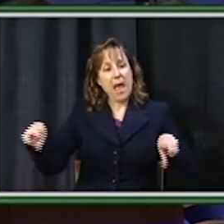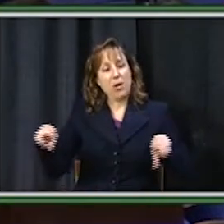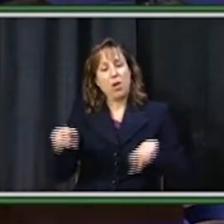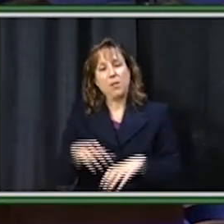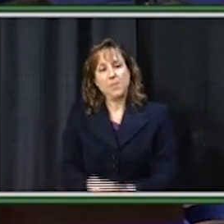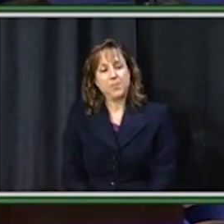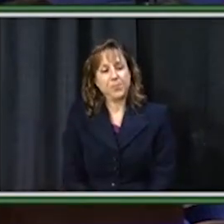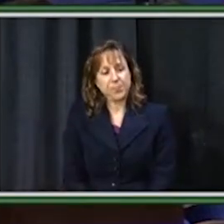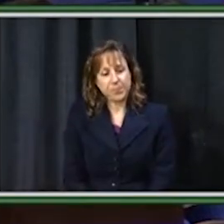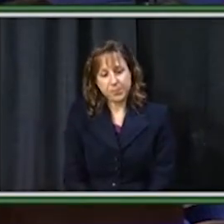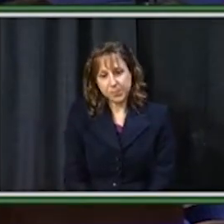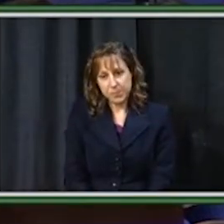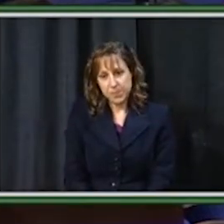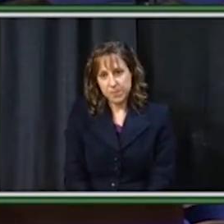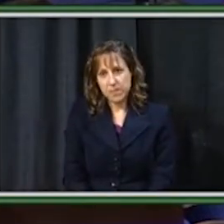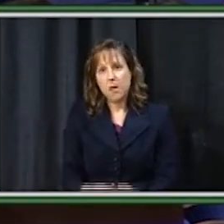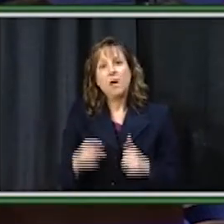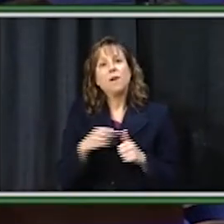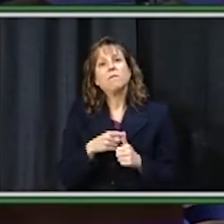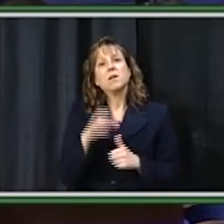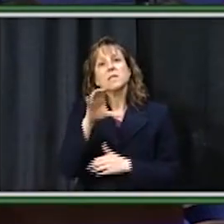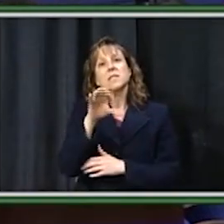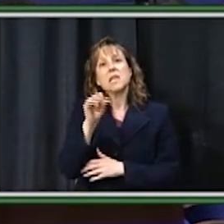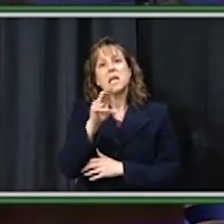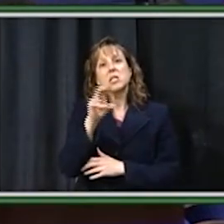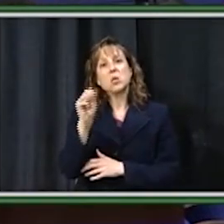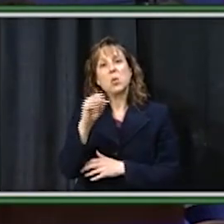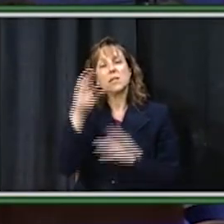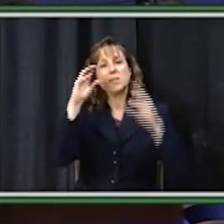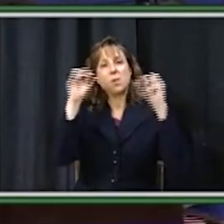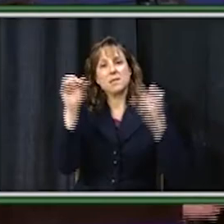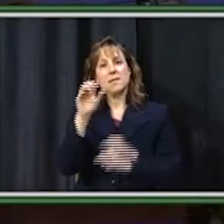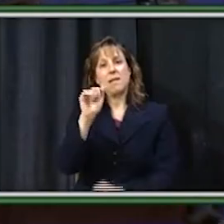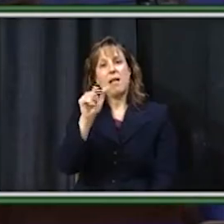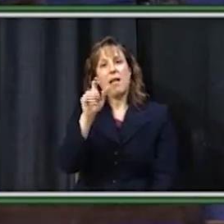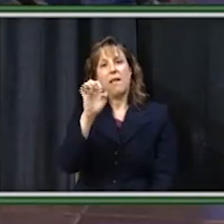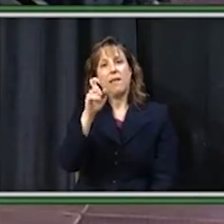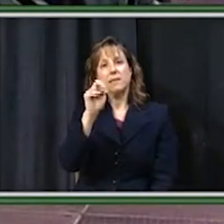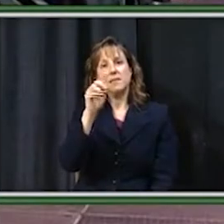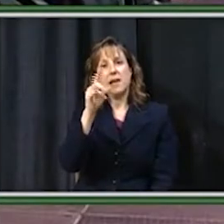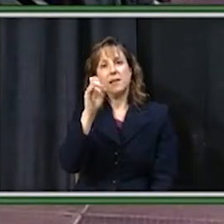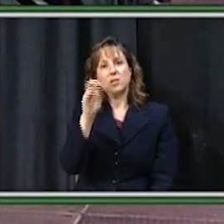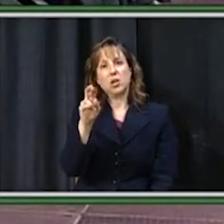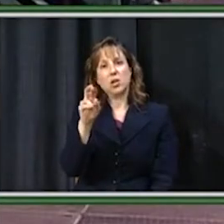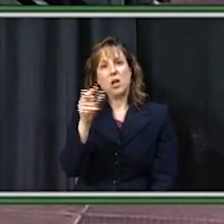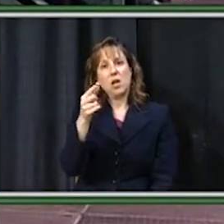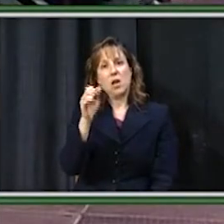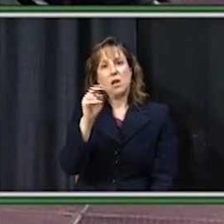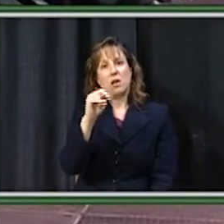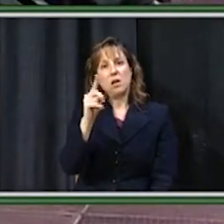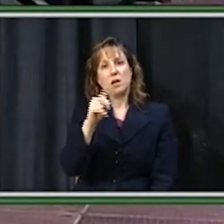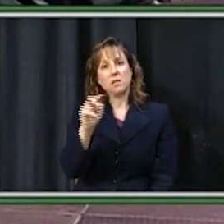platform. First, Sacramento State President Alexander Gonzalez.